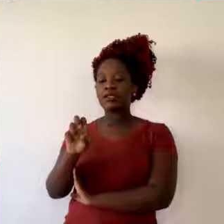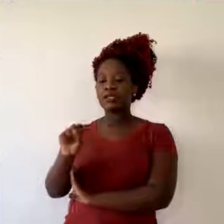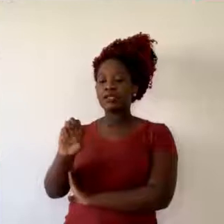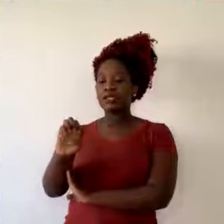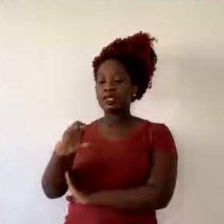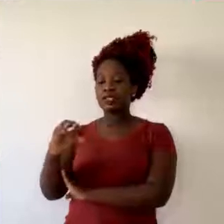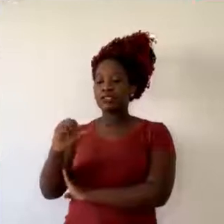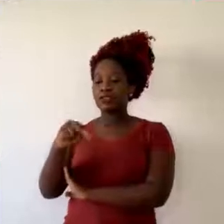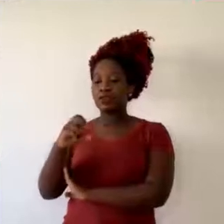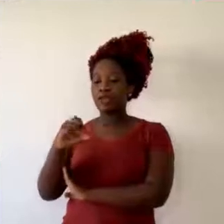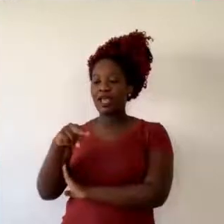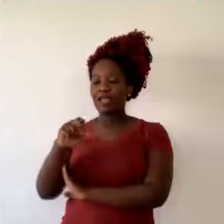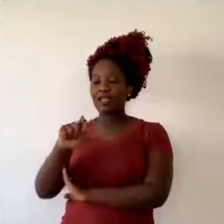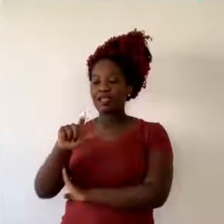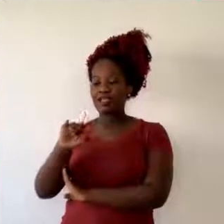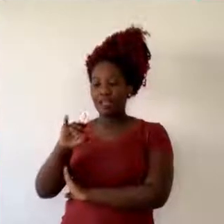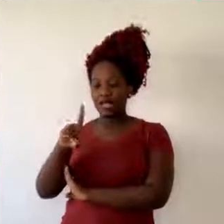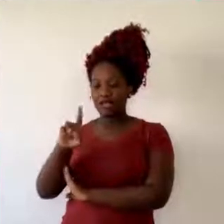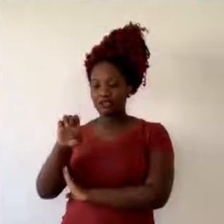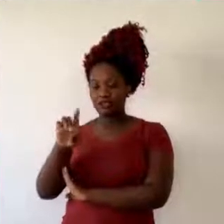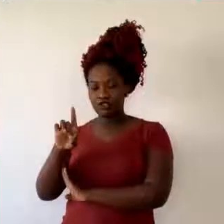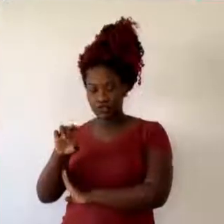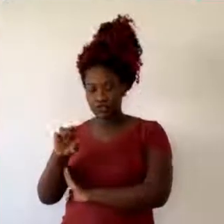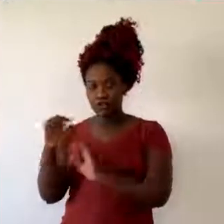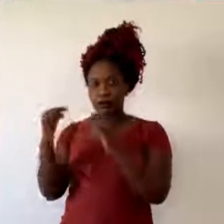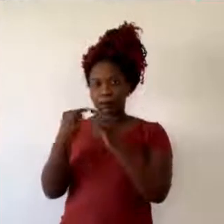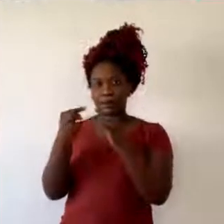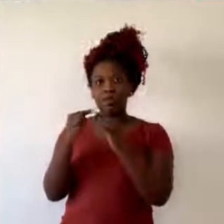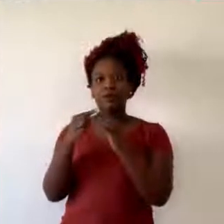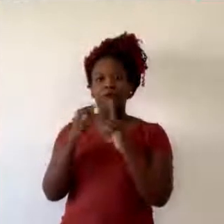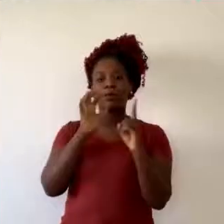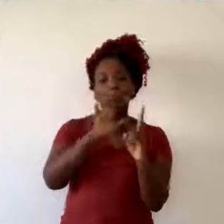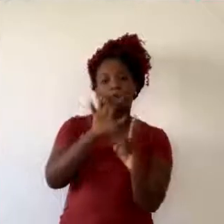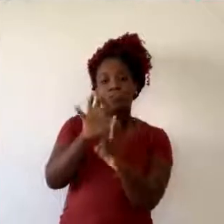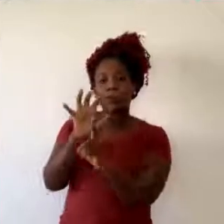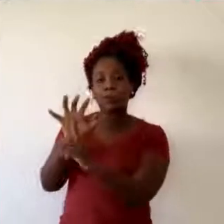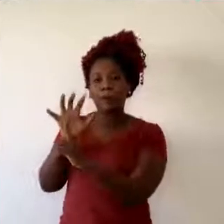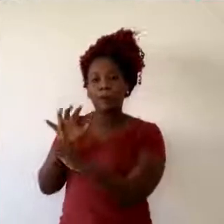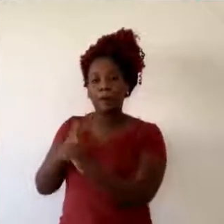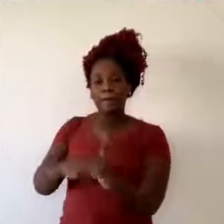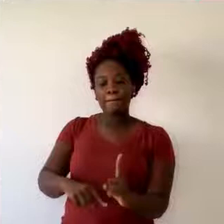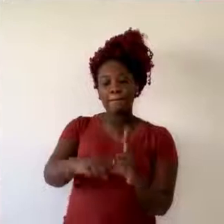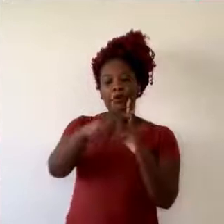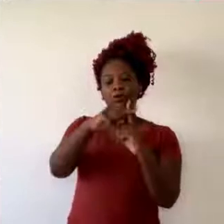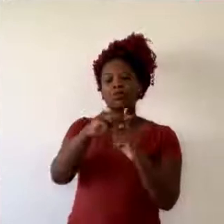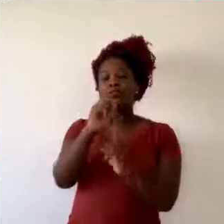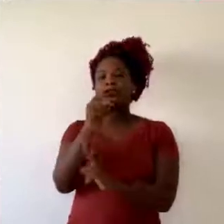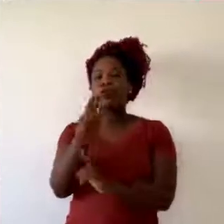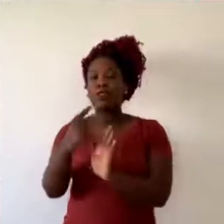intersectionality, talking about an adding up of identity issues that position us